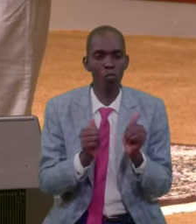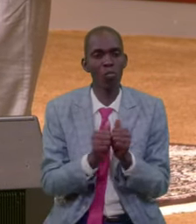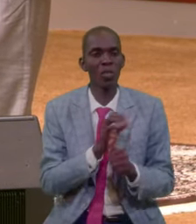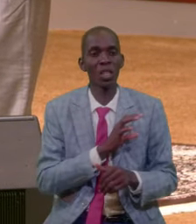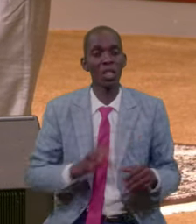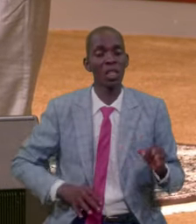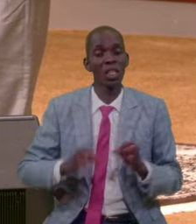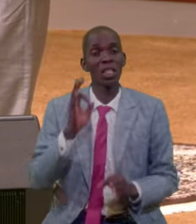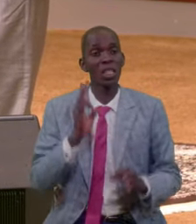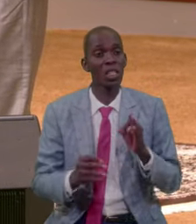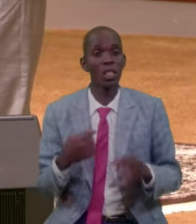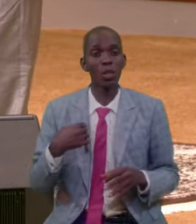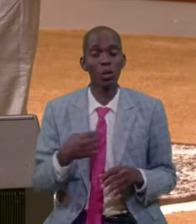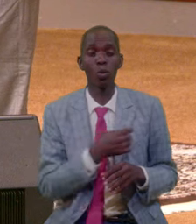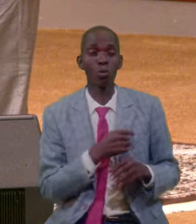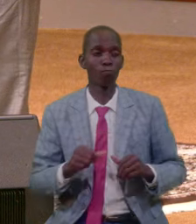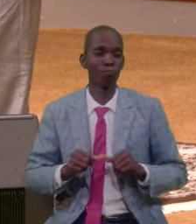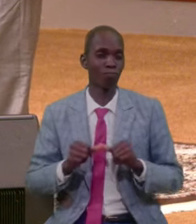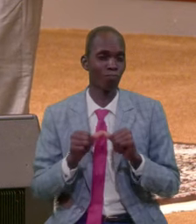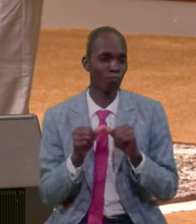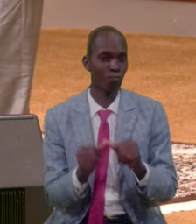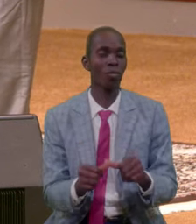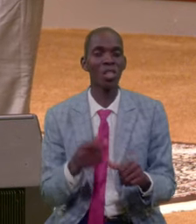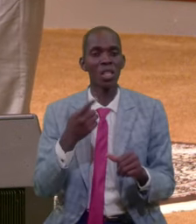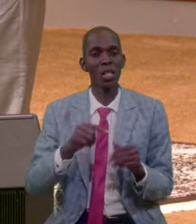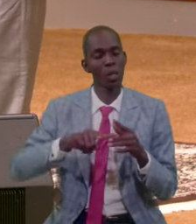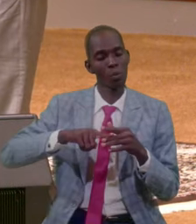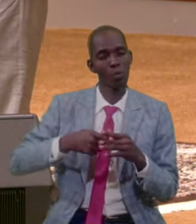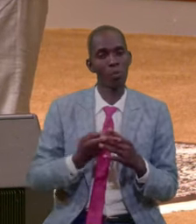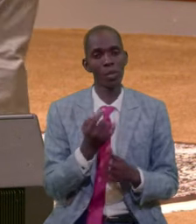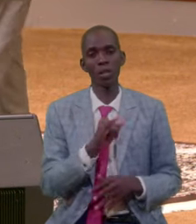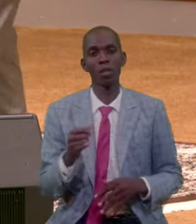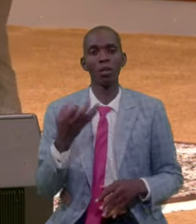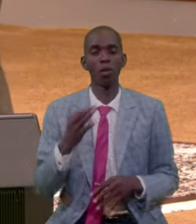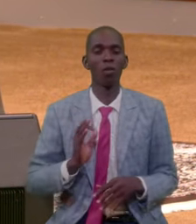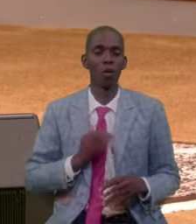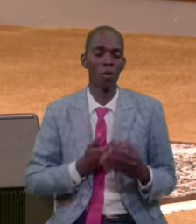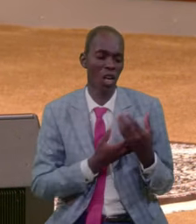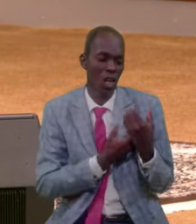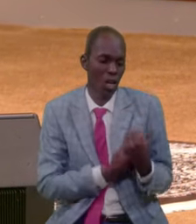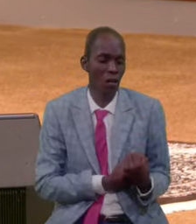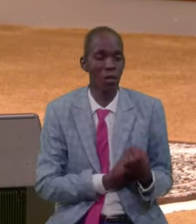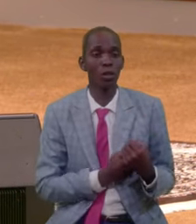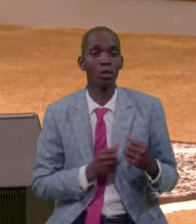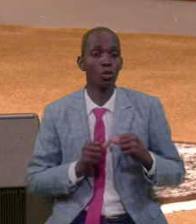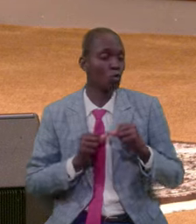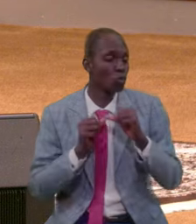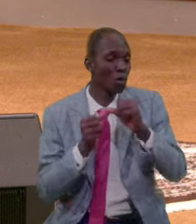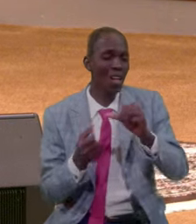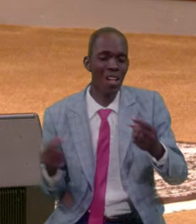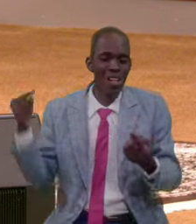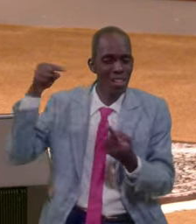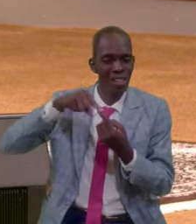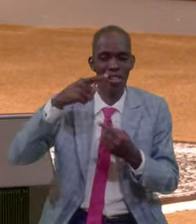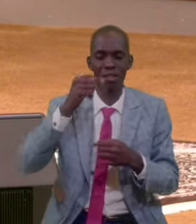the beginning of our confidence steadfast until the end, that nothing shifts you. But